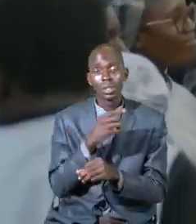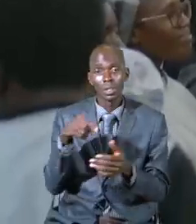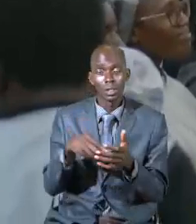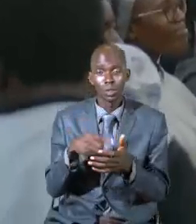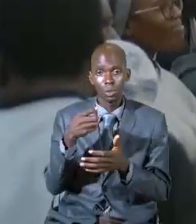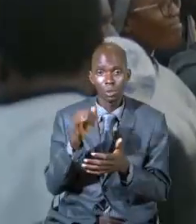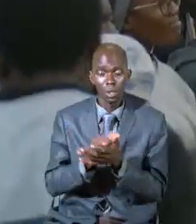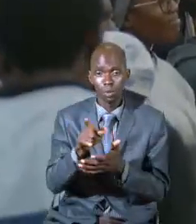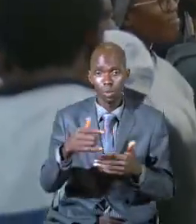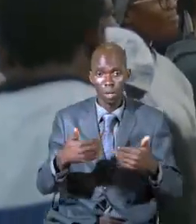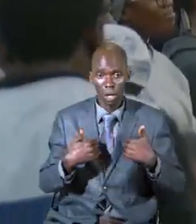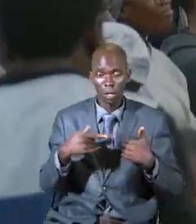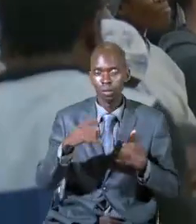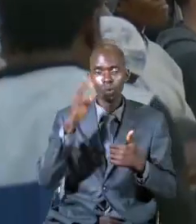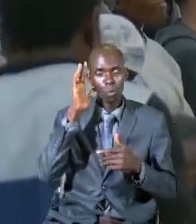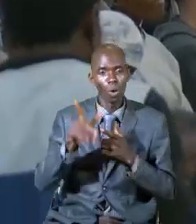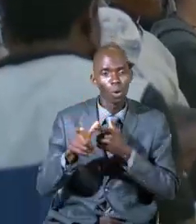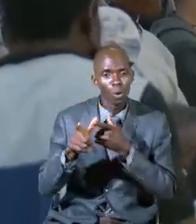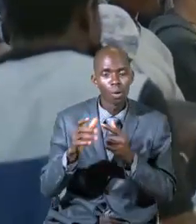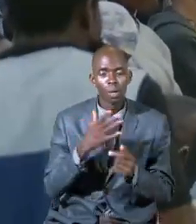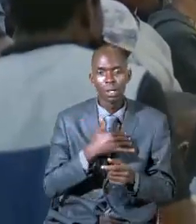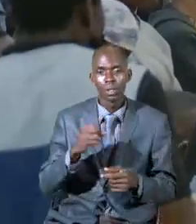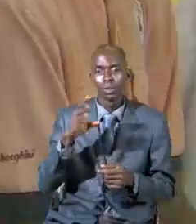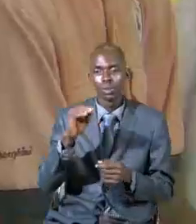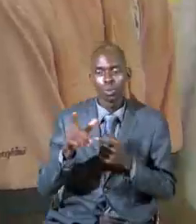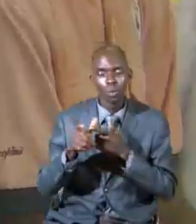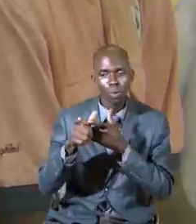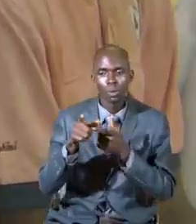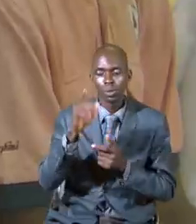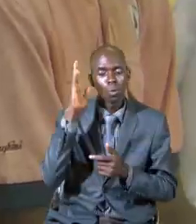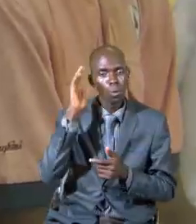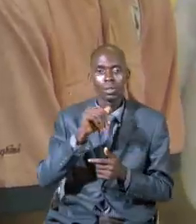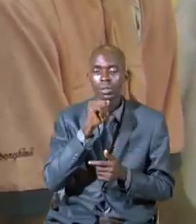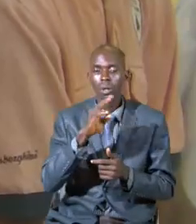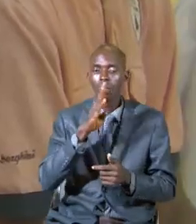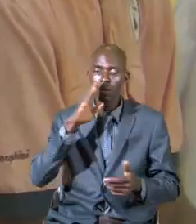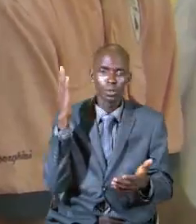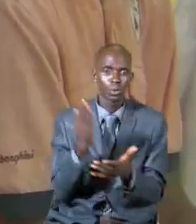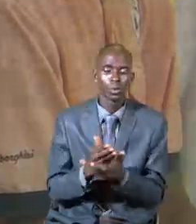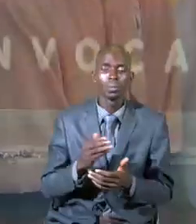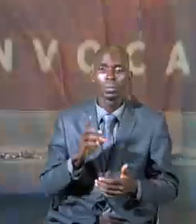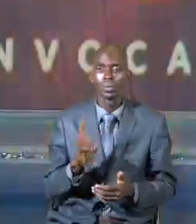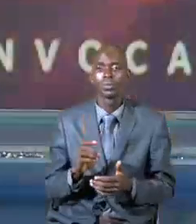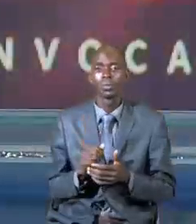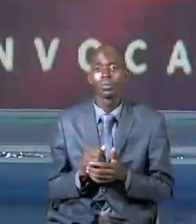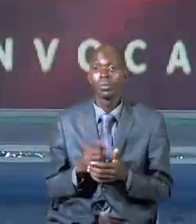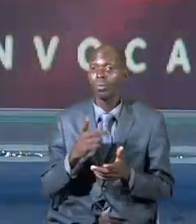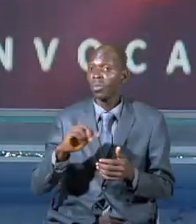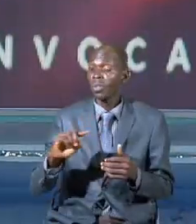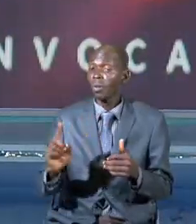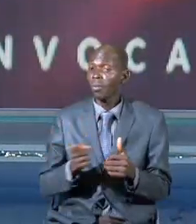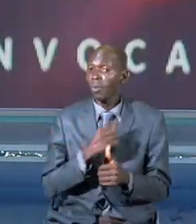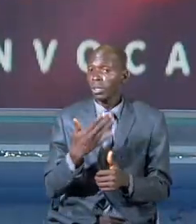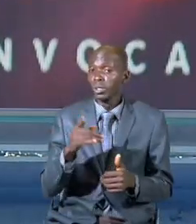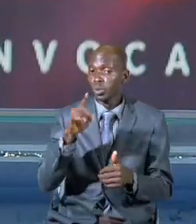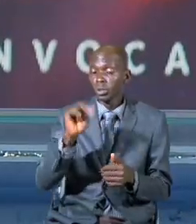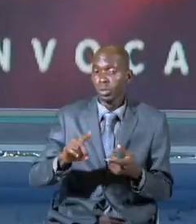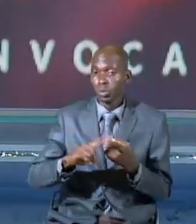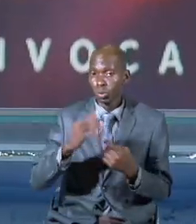and so run, you will be unstoppable. The first thing you need to realize